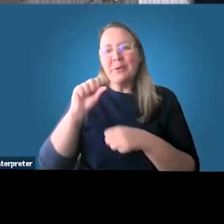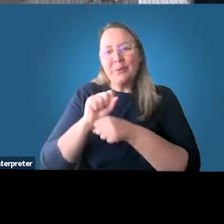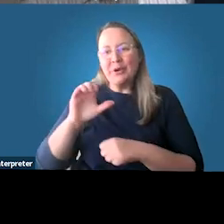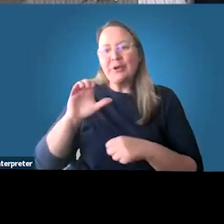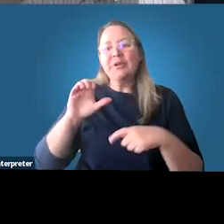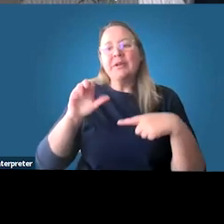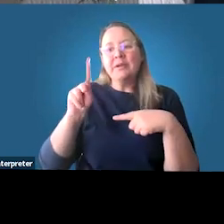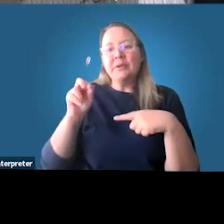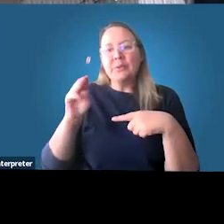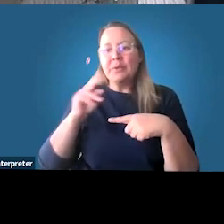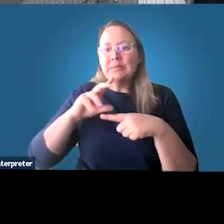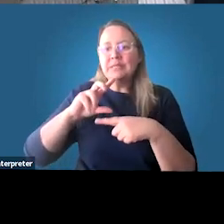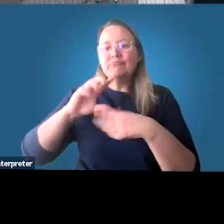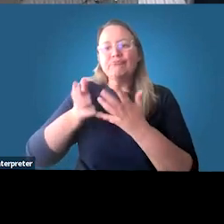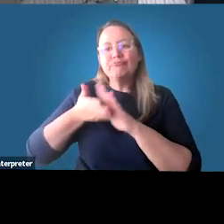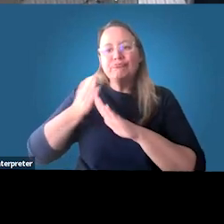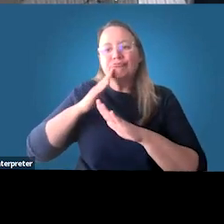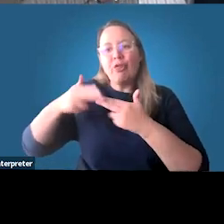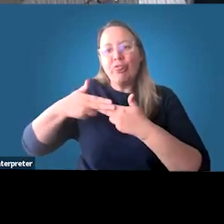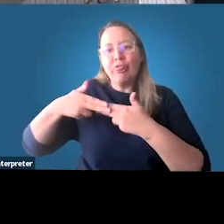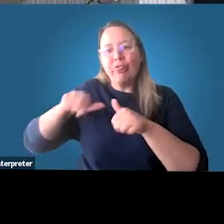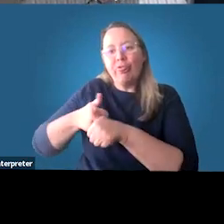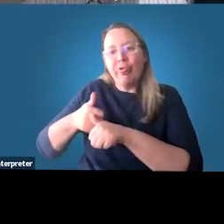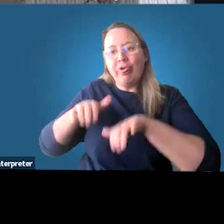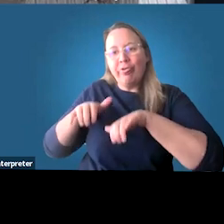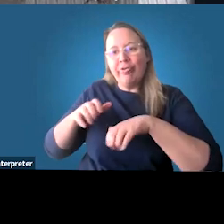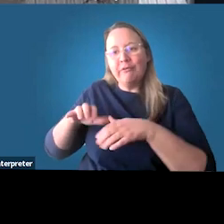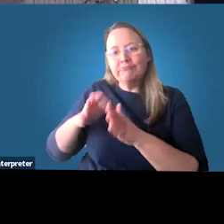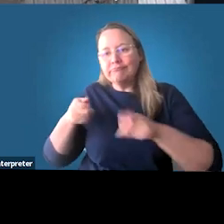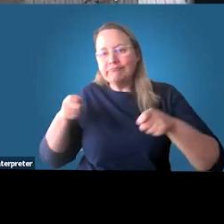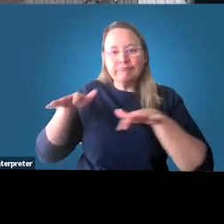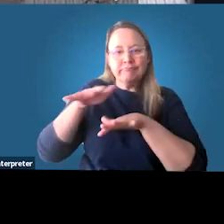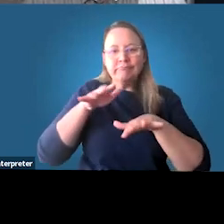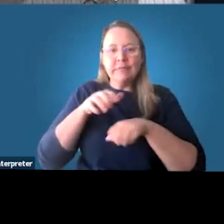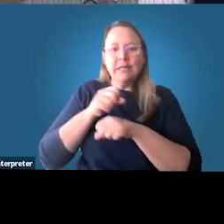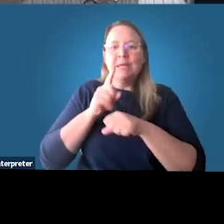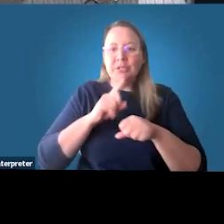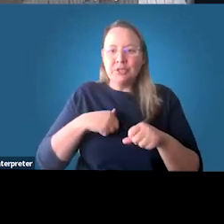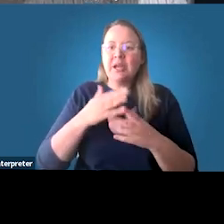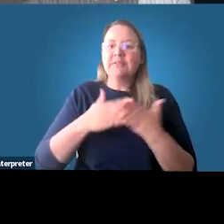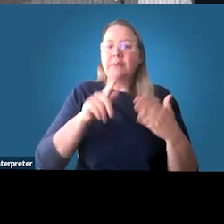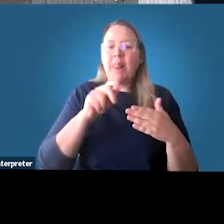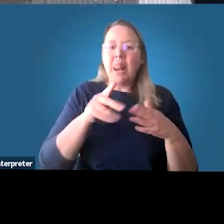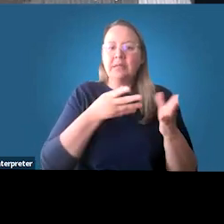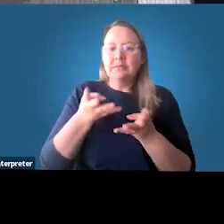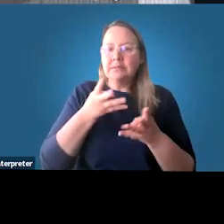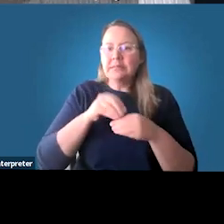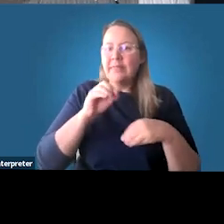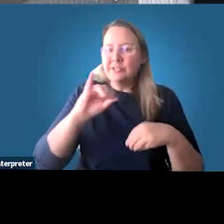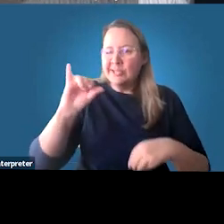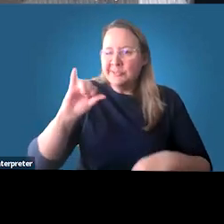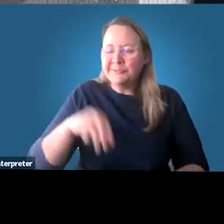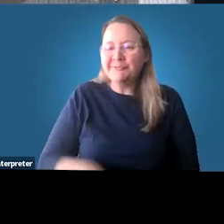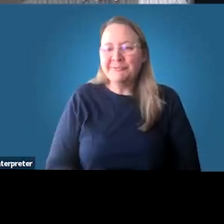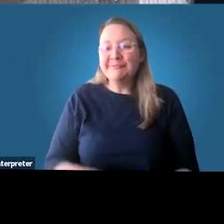Alston behind the scenes running our slides, and my colleague Carrie Klein, who will be helping drop some links in the chat.